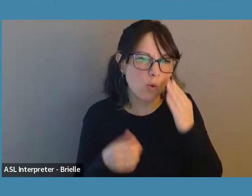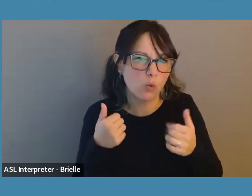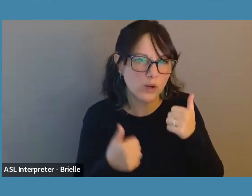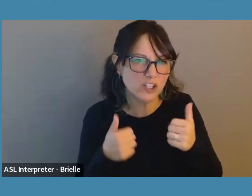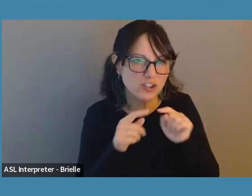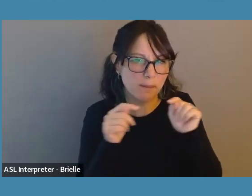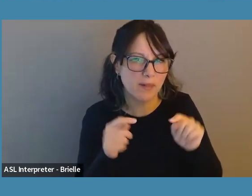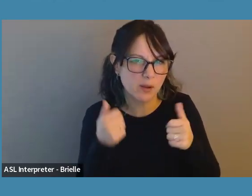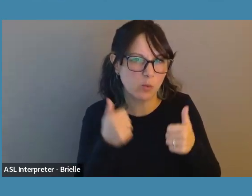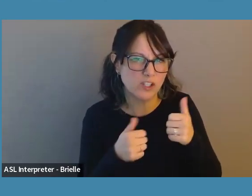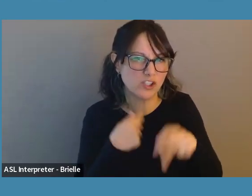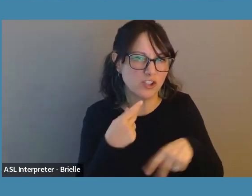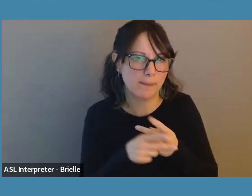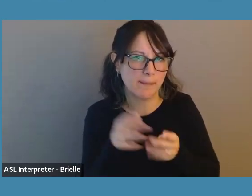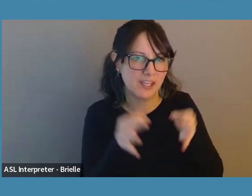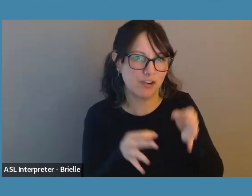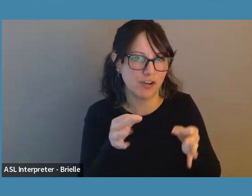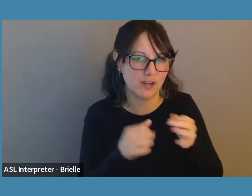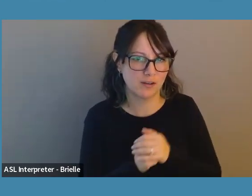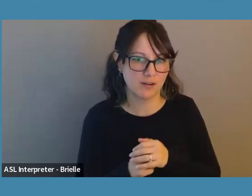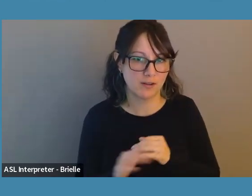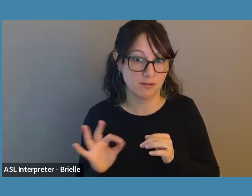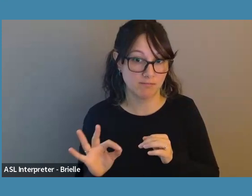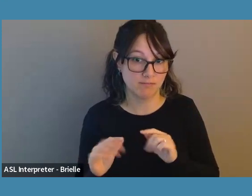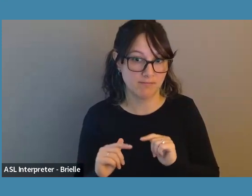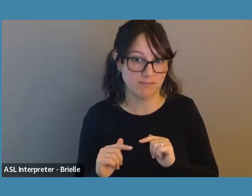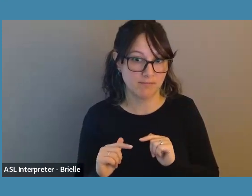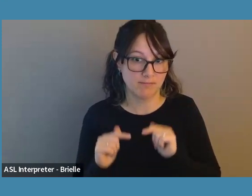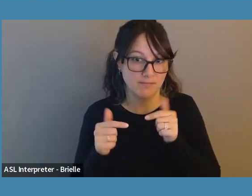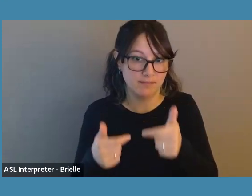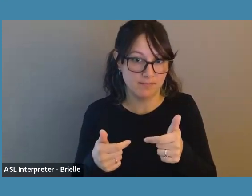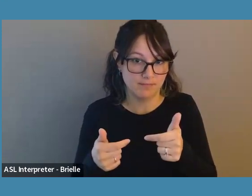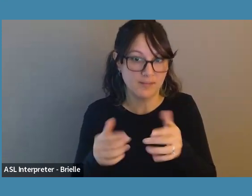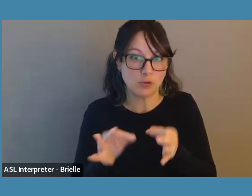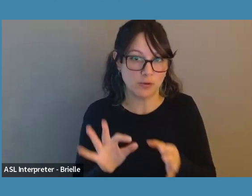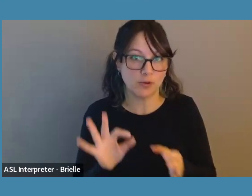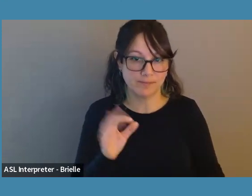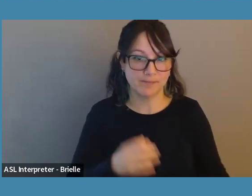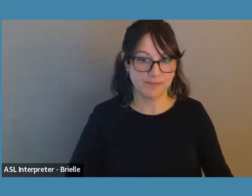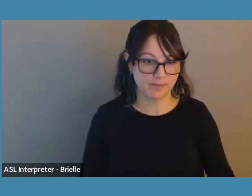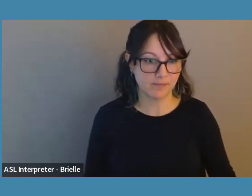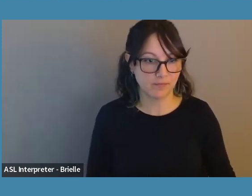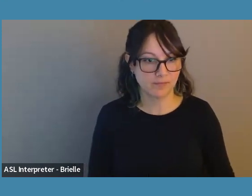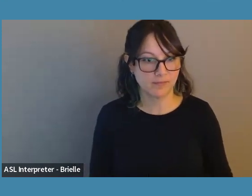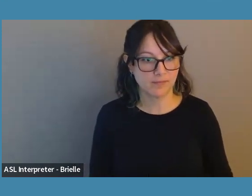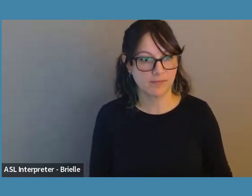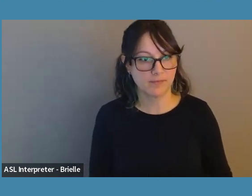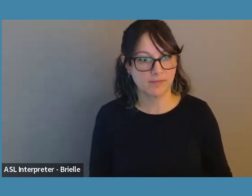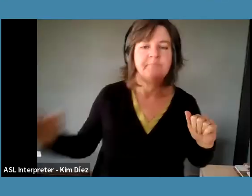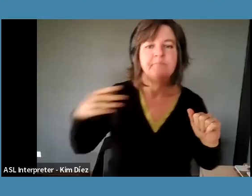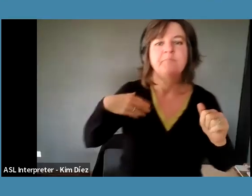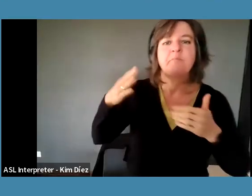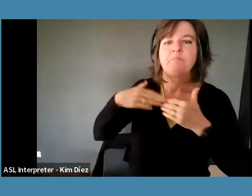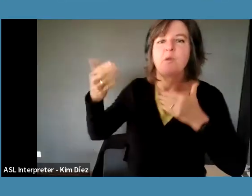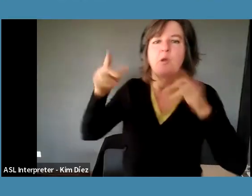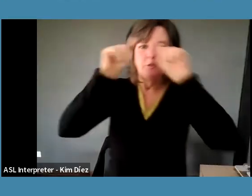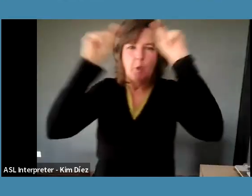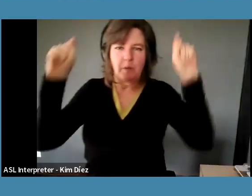which type of hearing. So our next template is very similar.